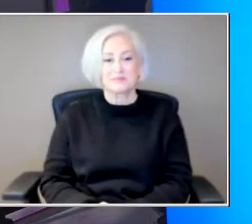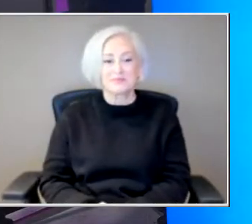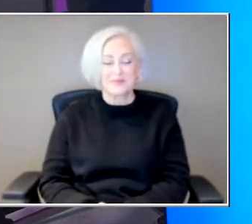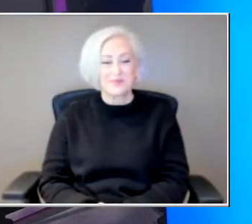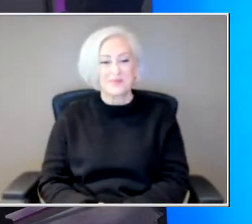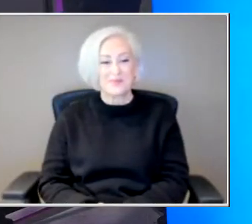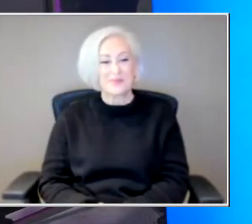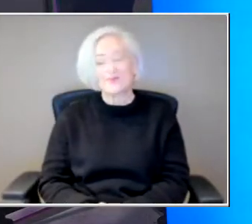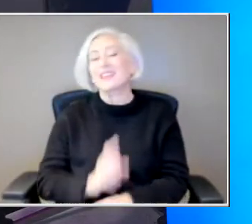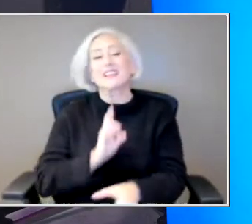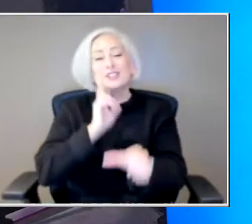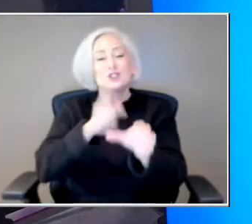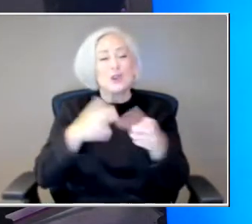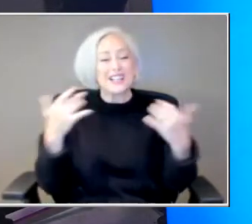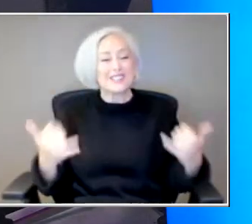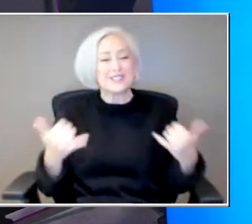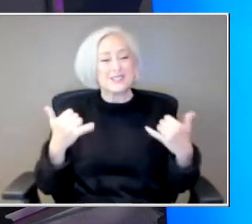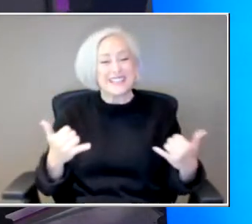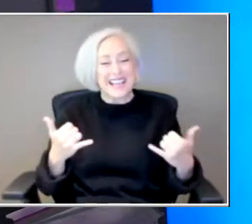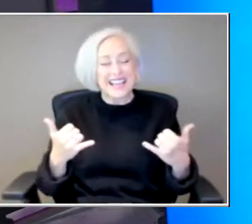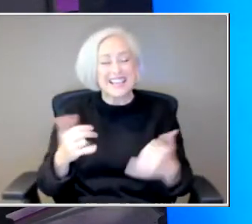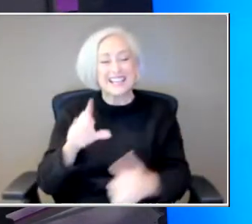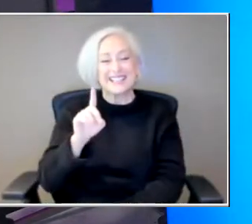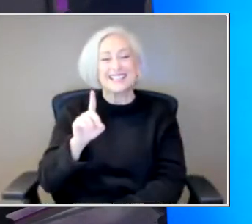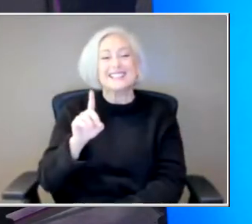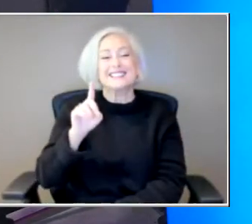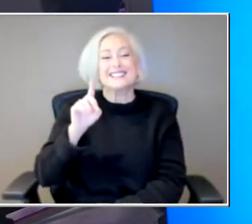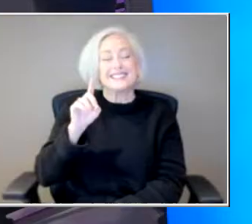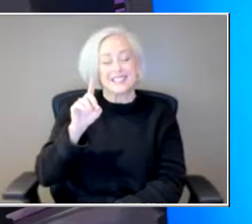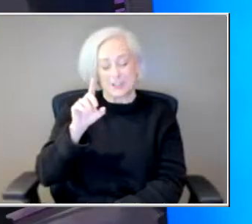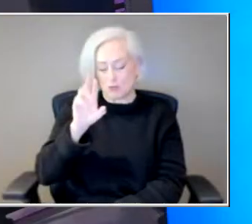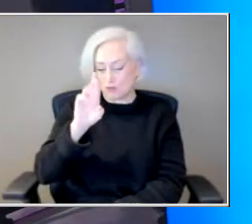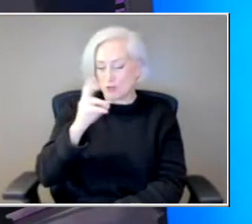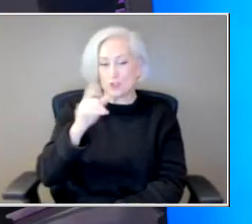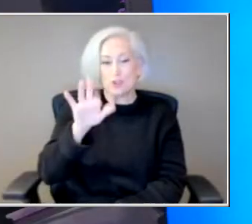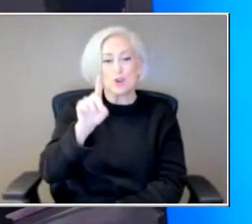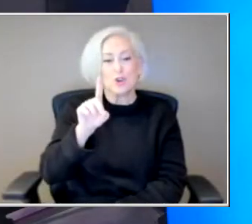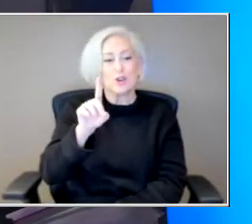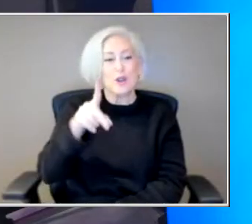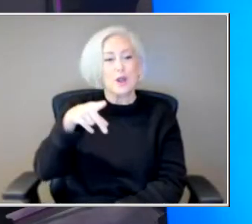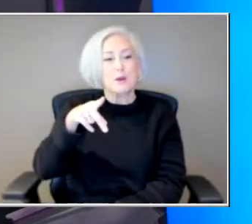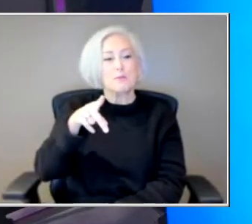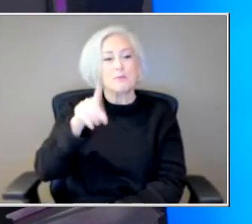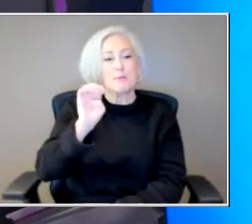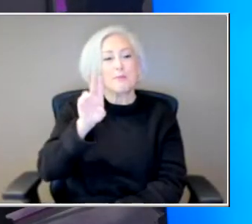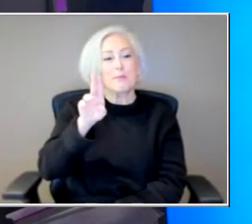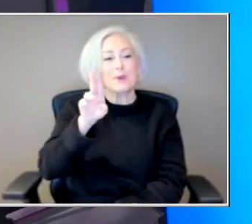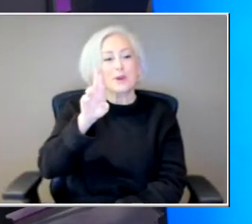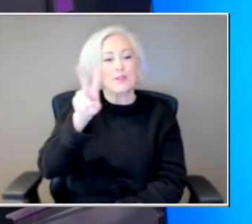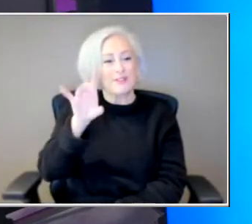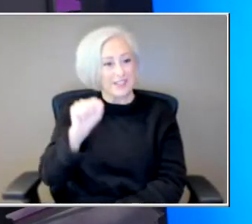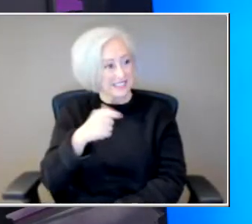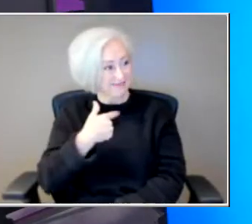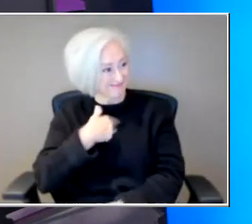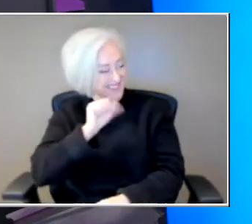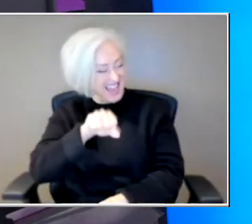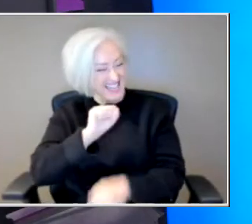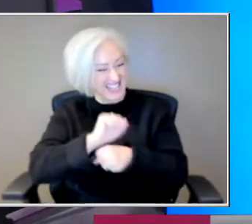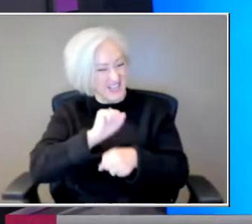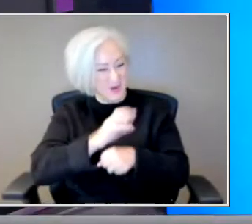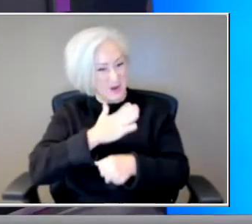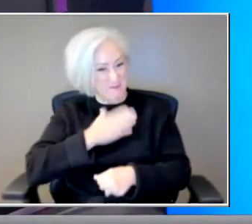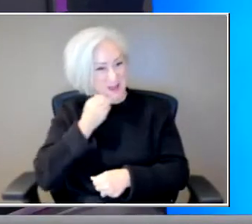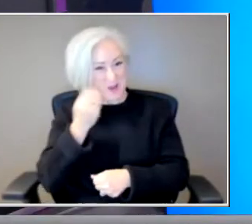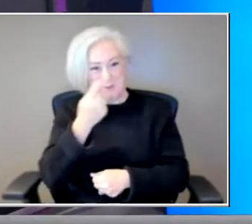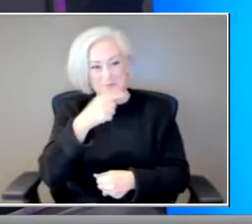Joining us in our studio today, we have Richard Purvis. Richard, I need some work done at my house. Come over and do some things. You